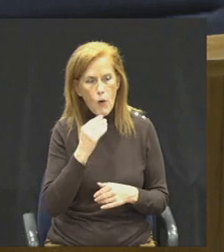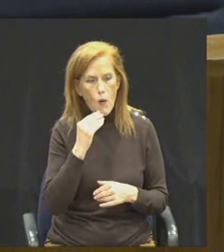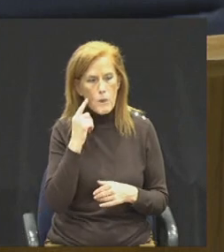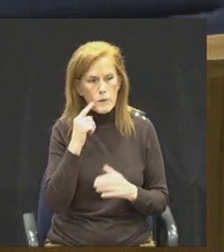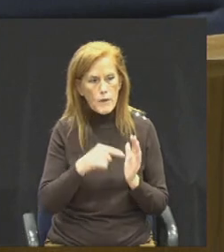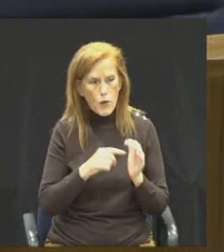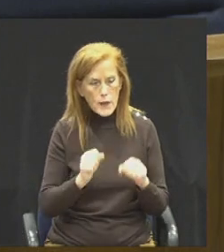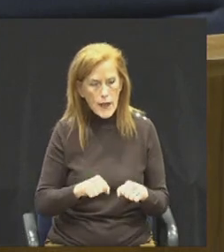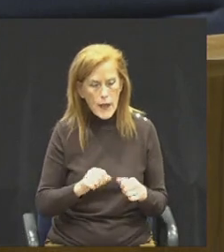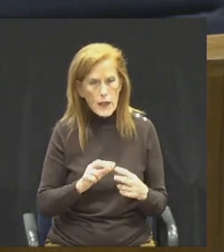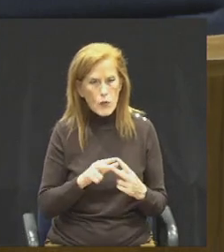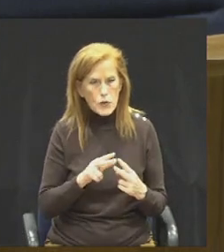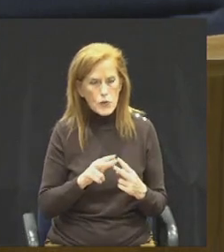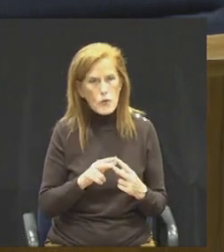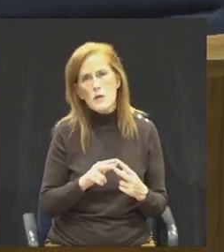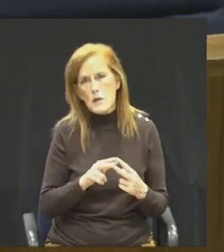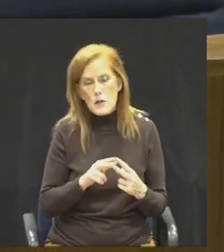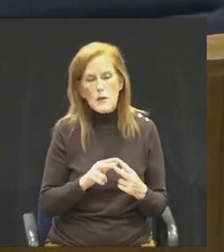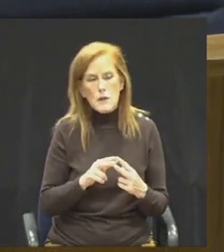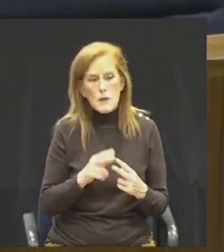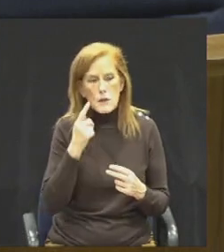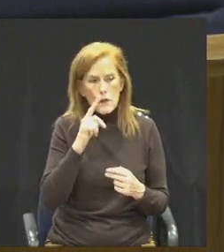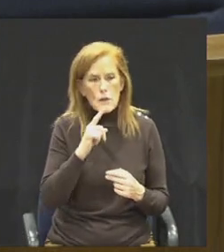Yeah, so we can kind of put together a list and